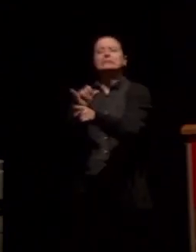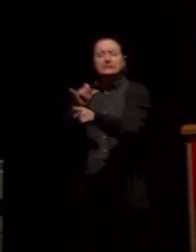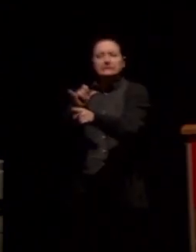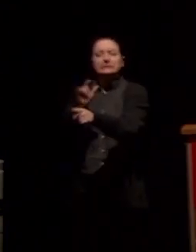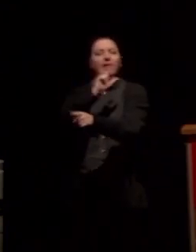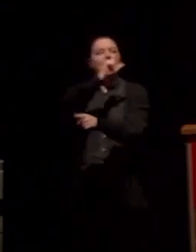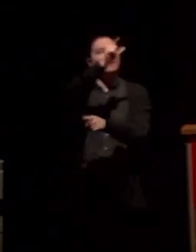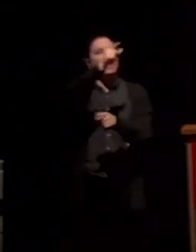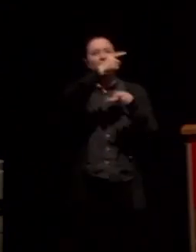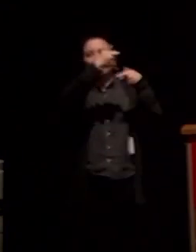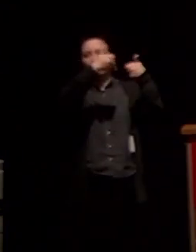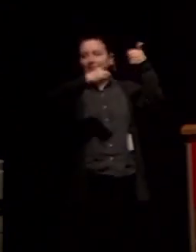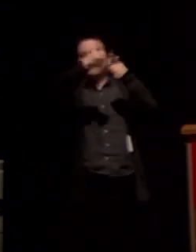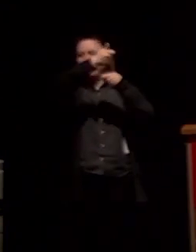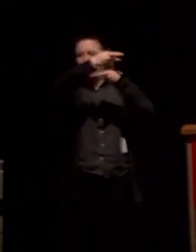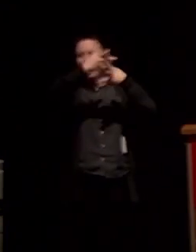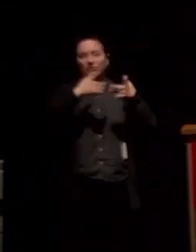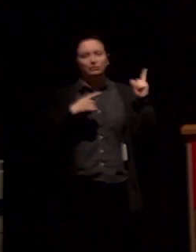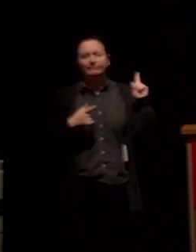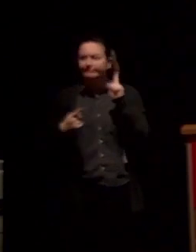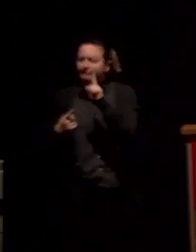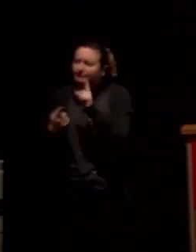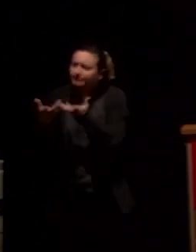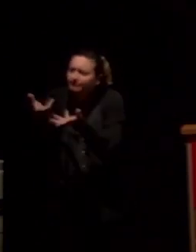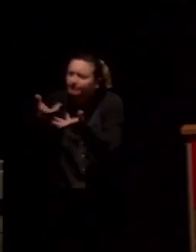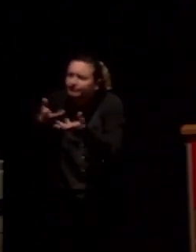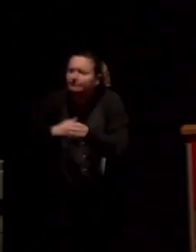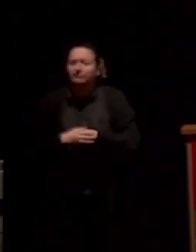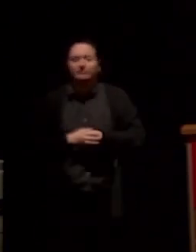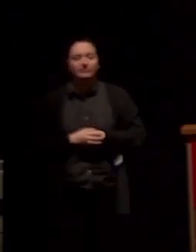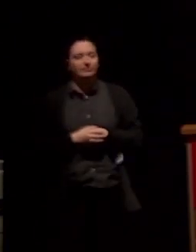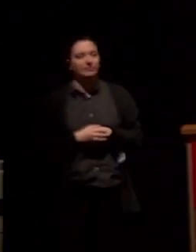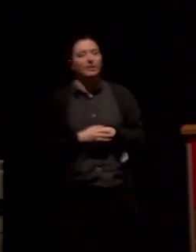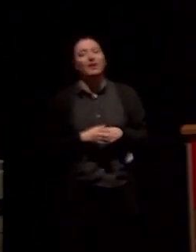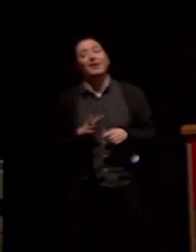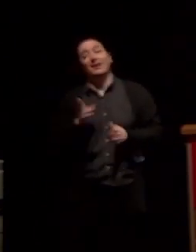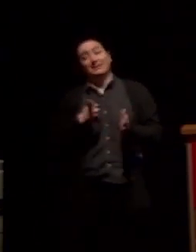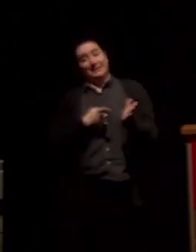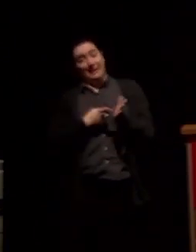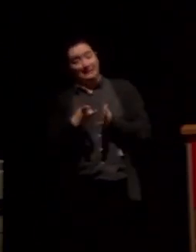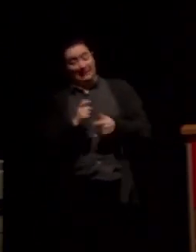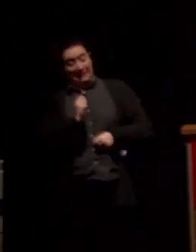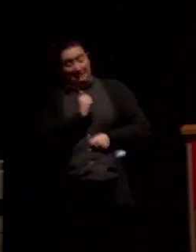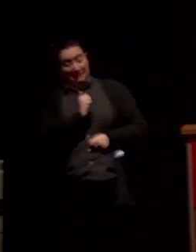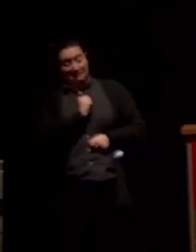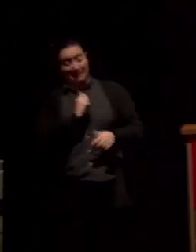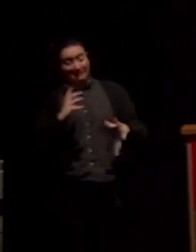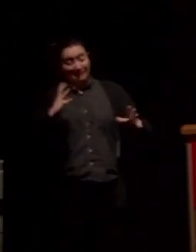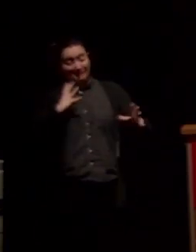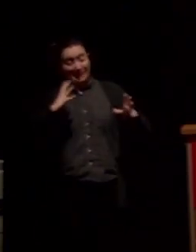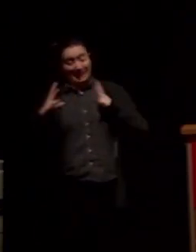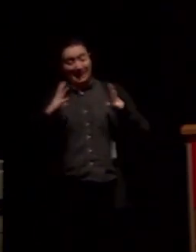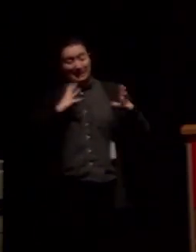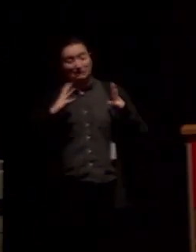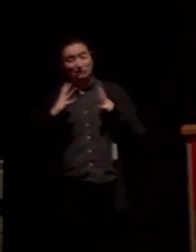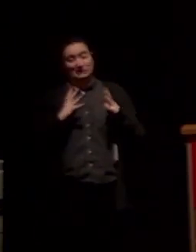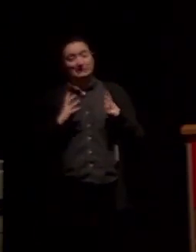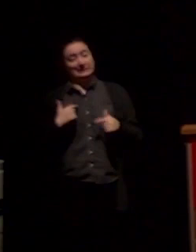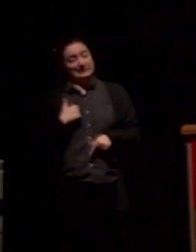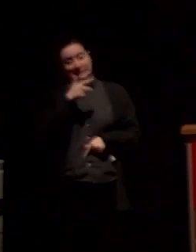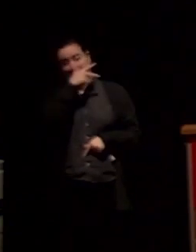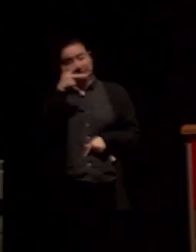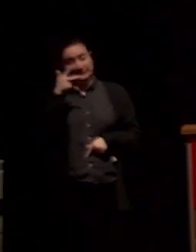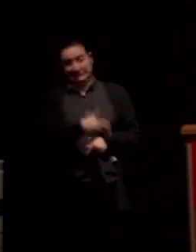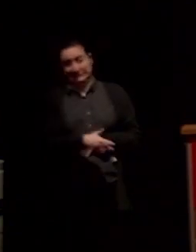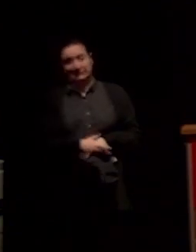am bad at taking vacations. I'm really bad at taking time off. This time of year, I'm doing the 7 days a week, you know, 12-hour days, because of